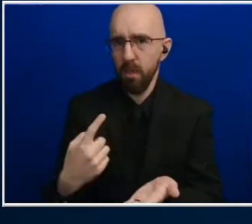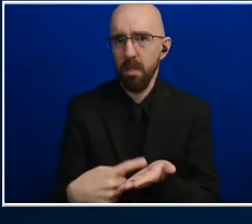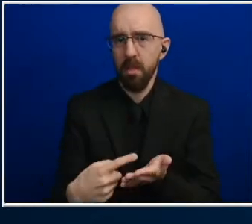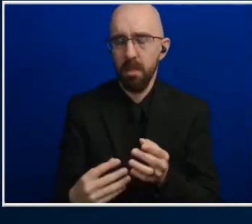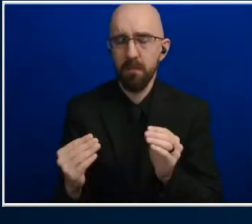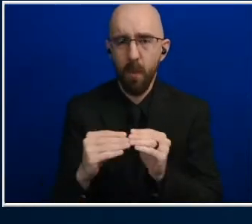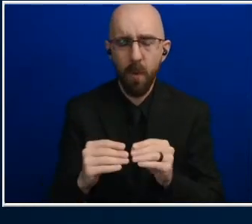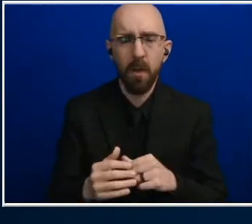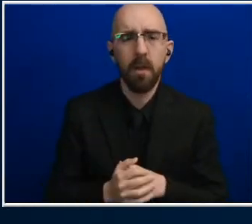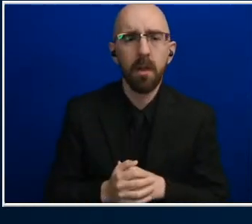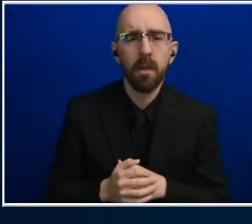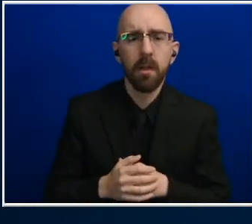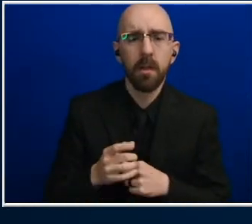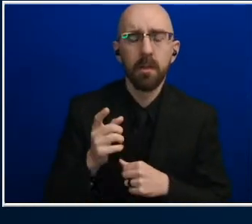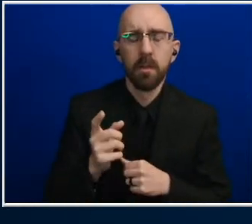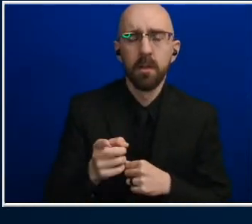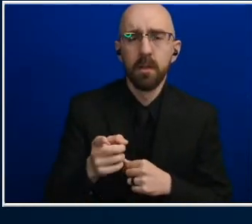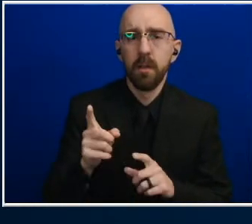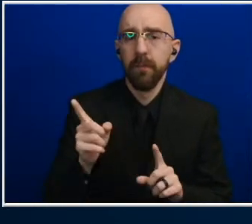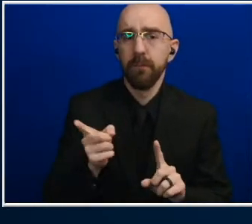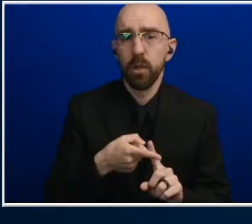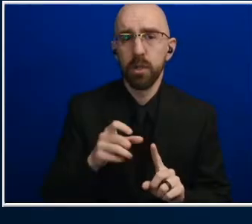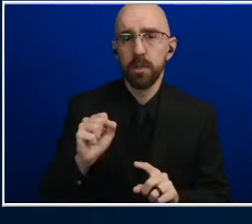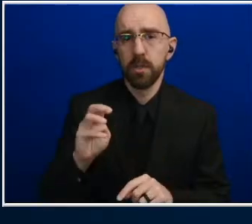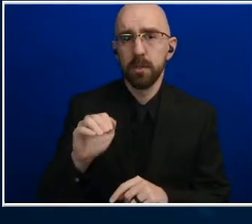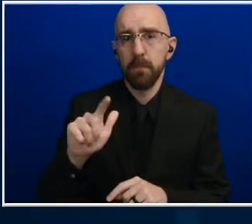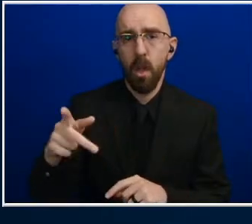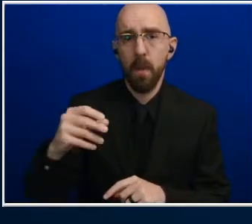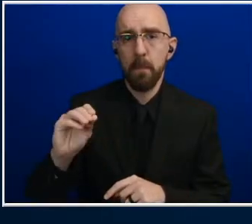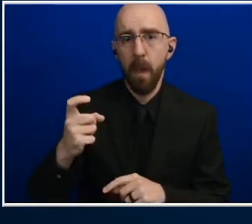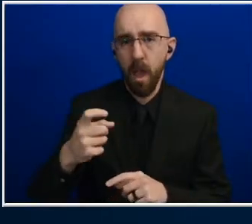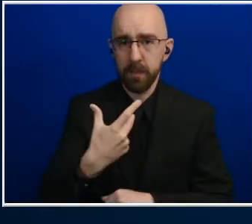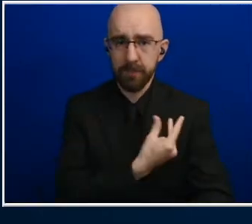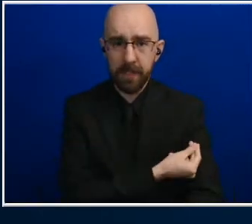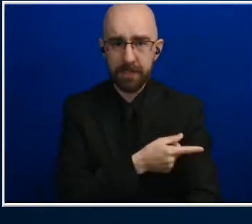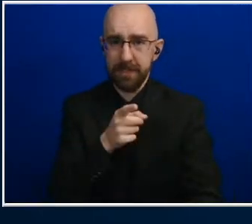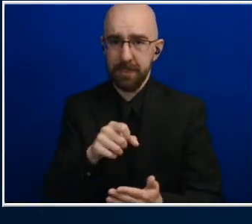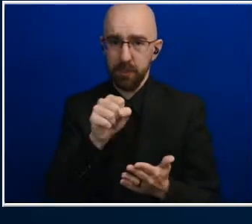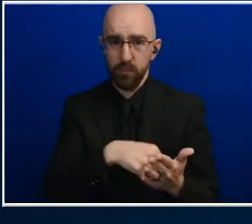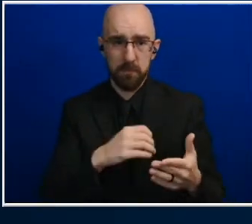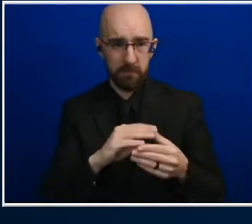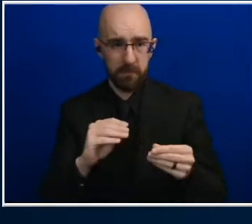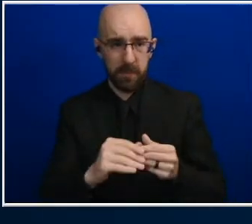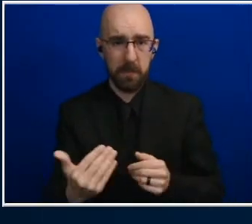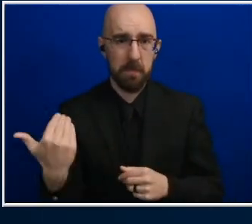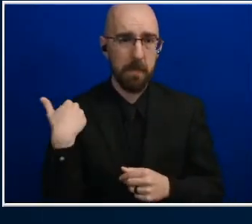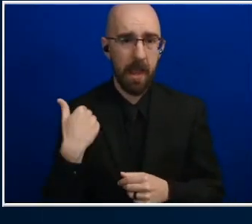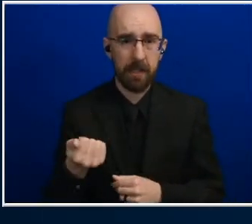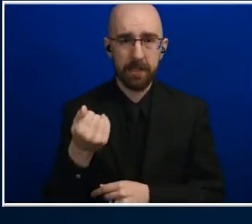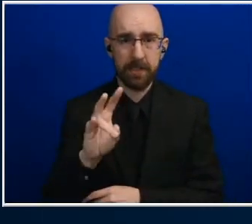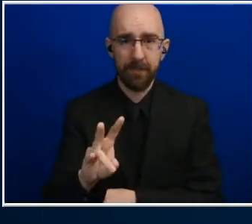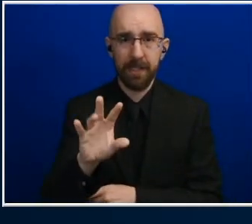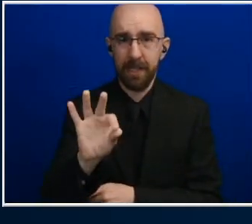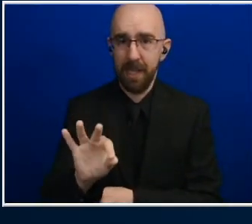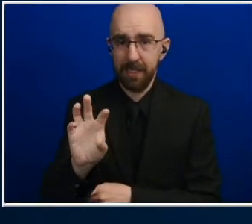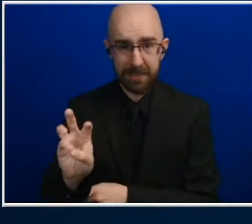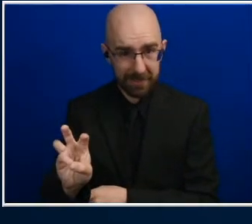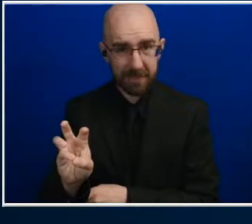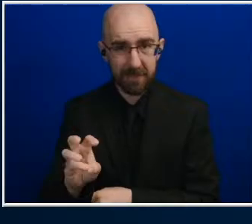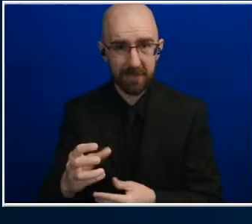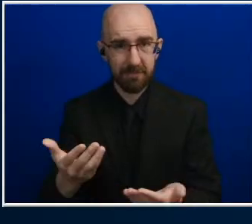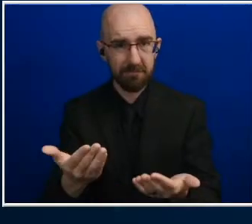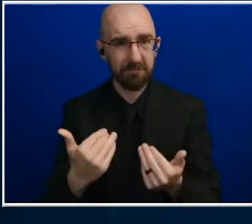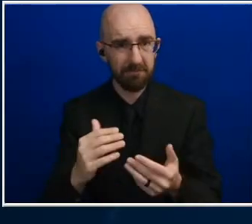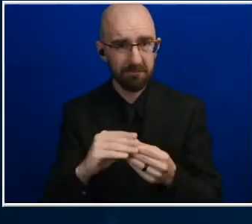the first smallpox vaccine, according to this script, says it was back in 1796, Dr. Poland. Talk to us, is that really